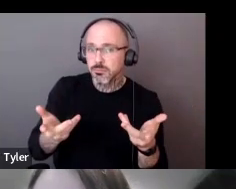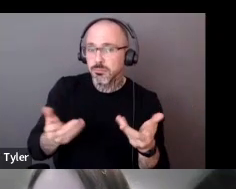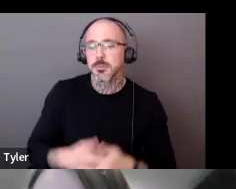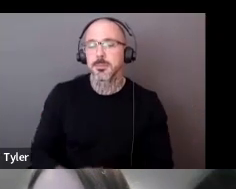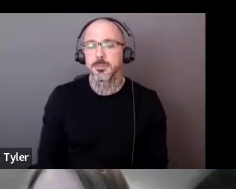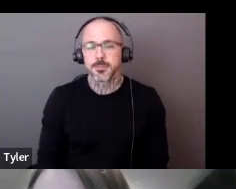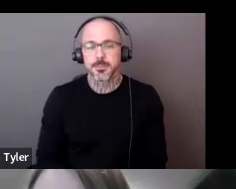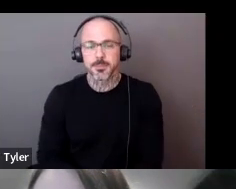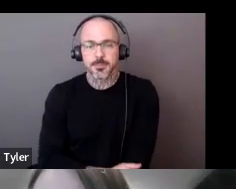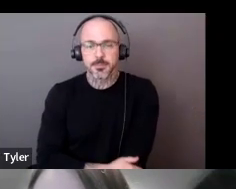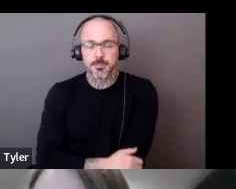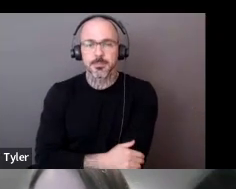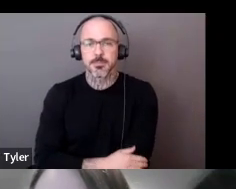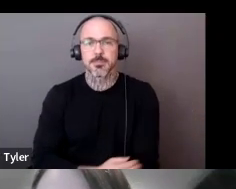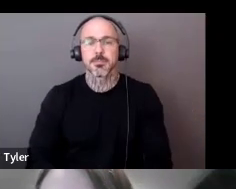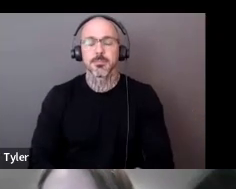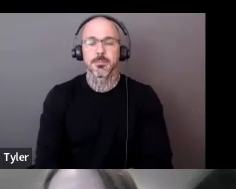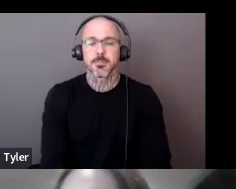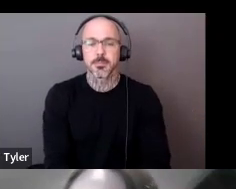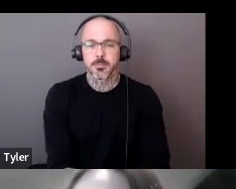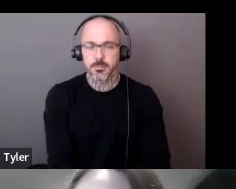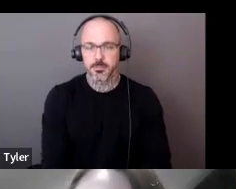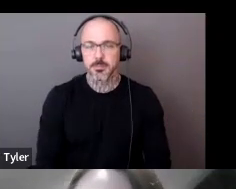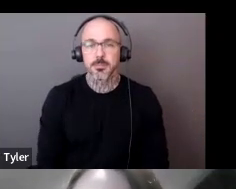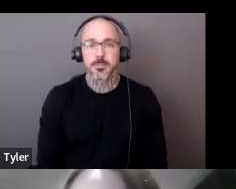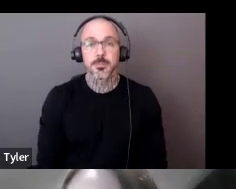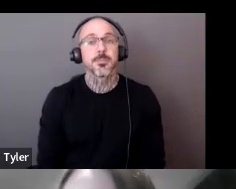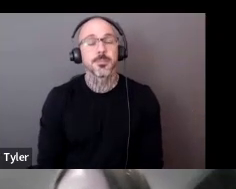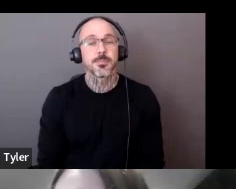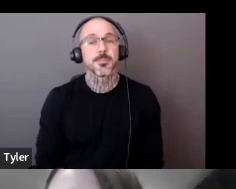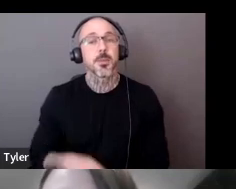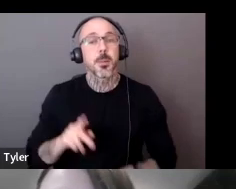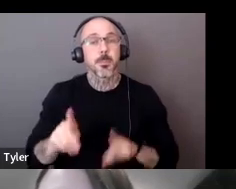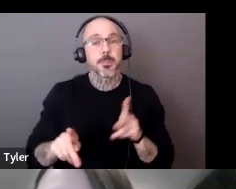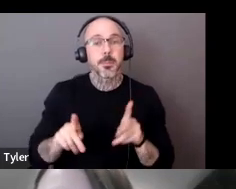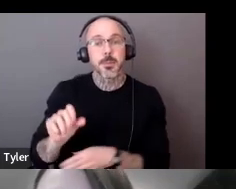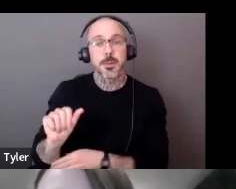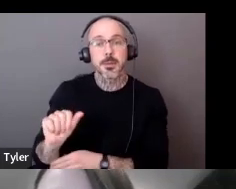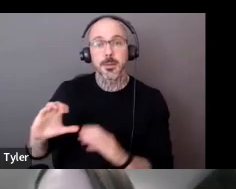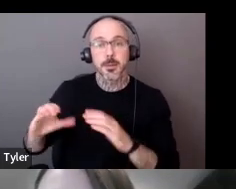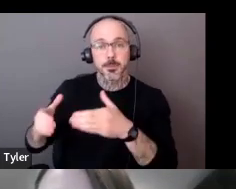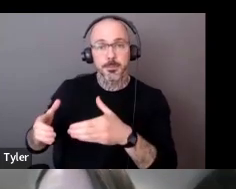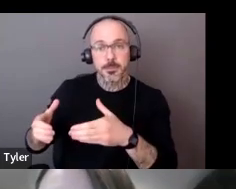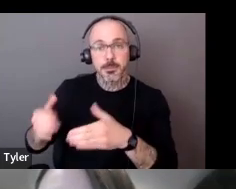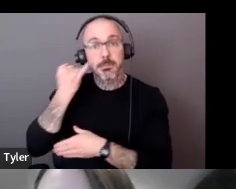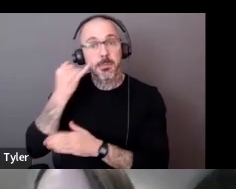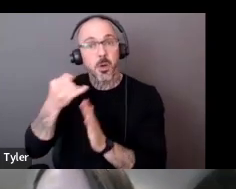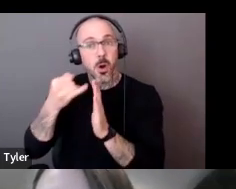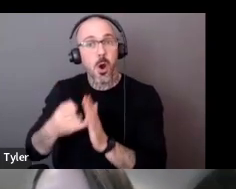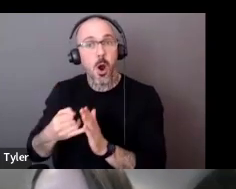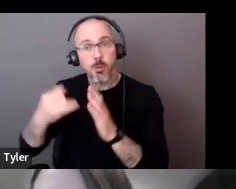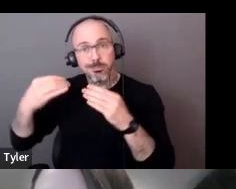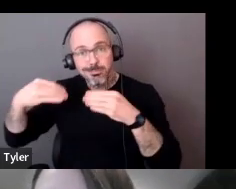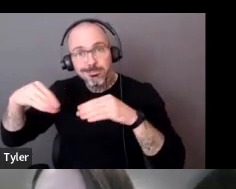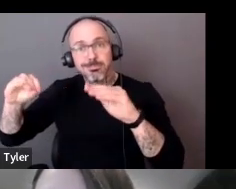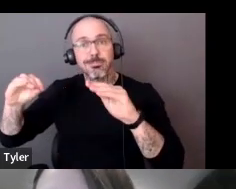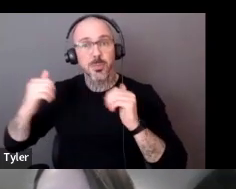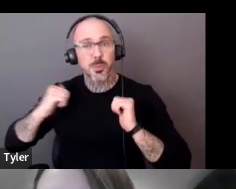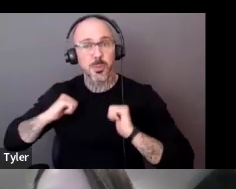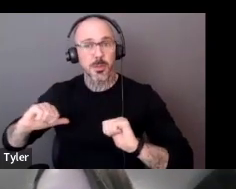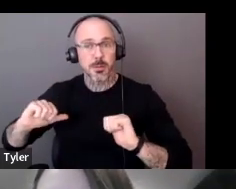with disabilities try to sell their artwork, they can face many barriers.